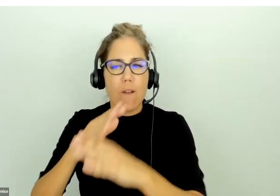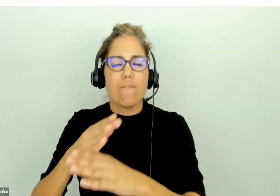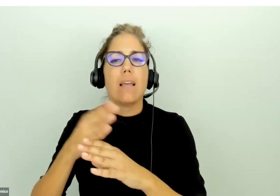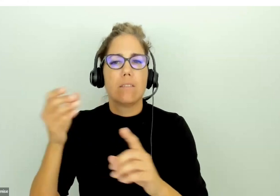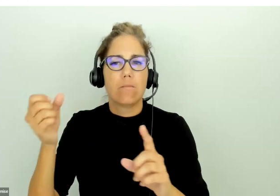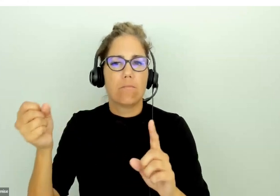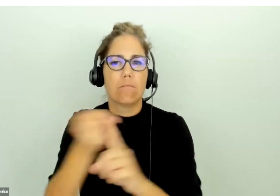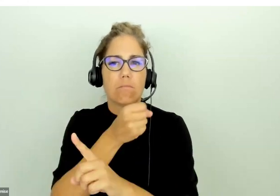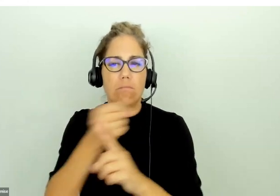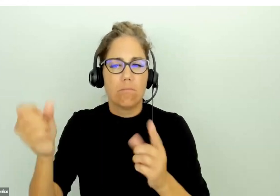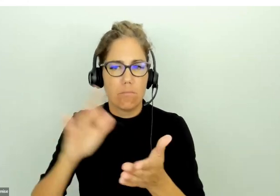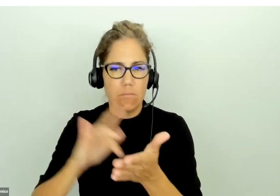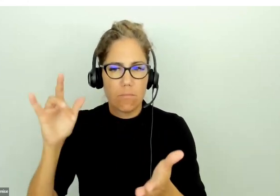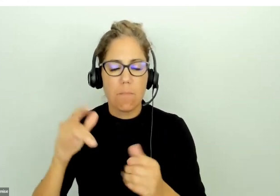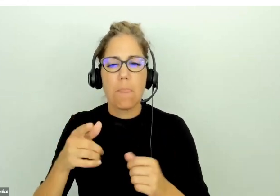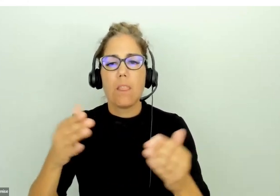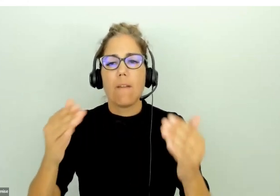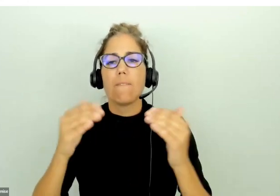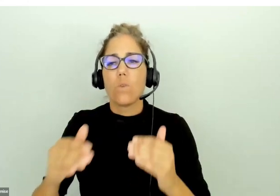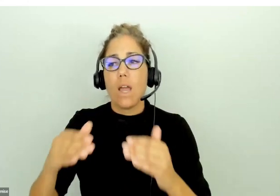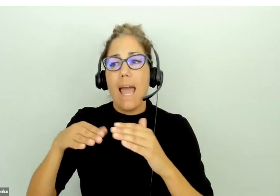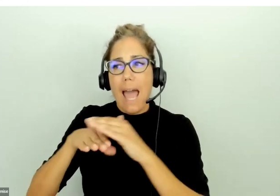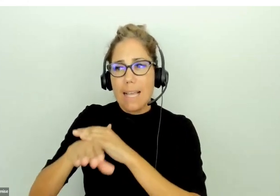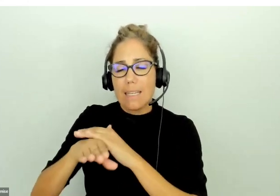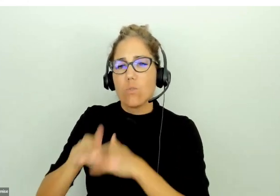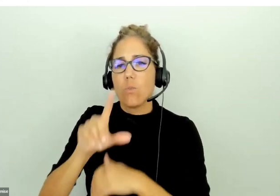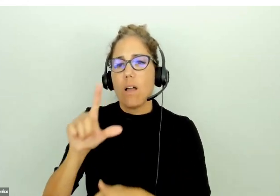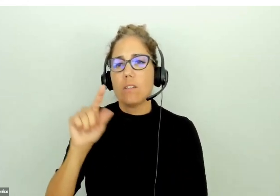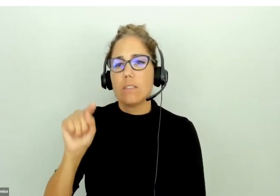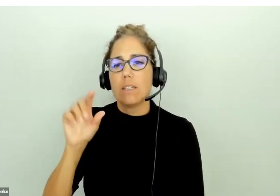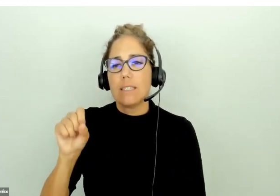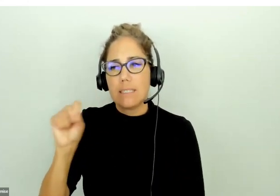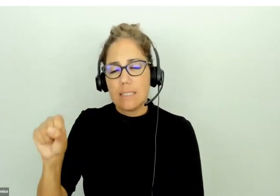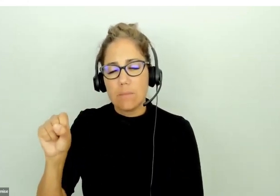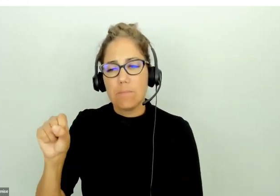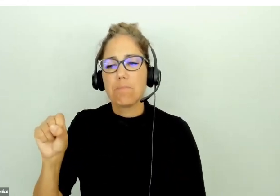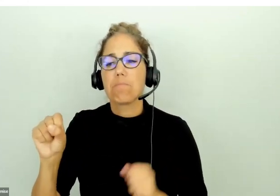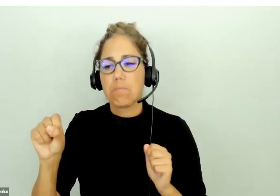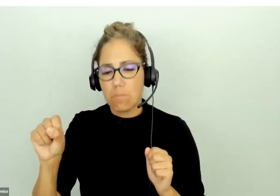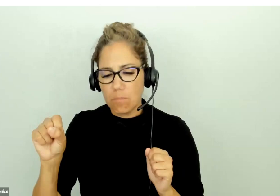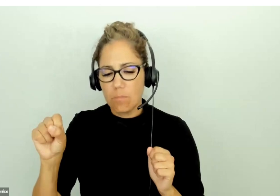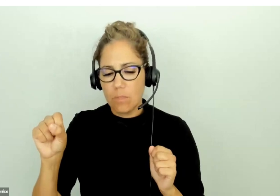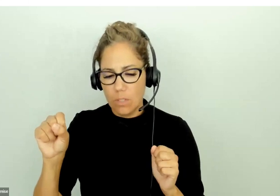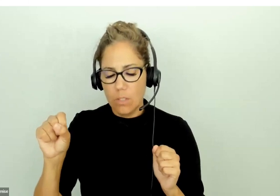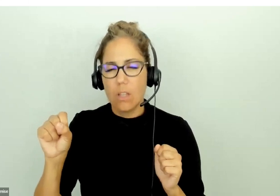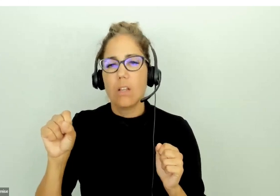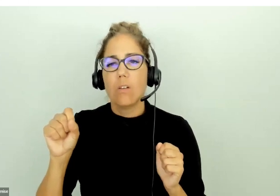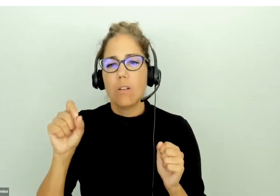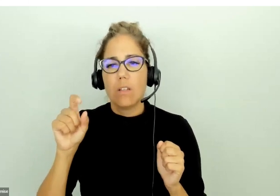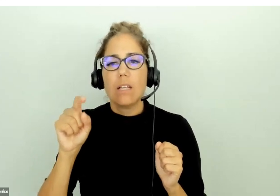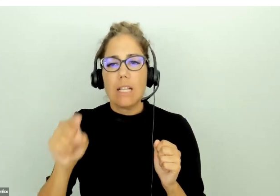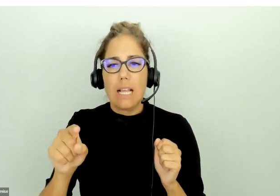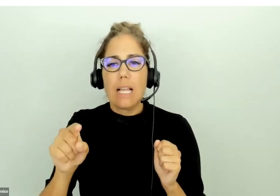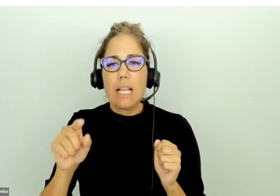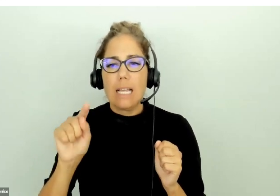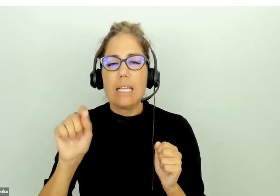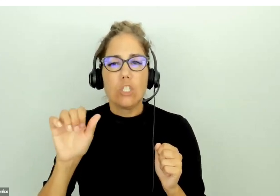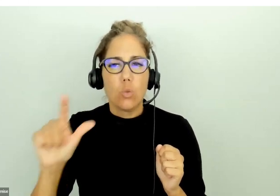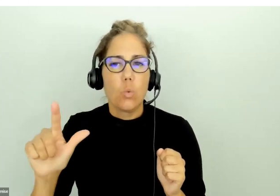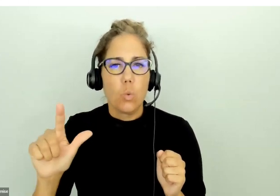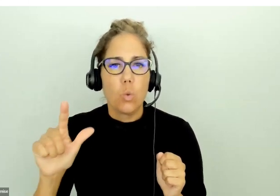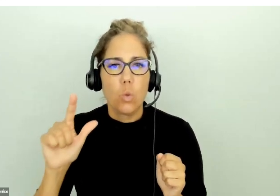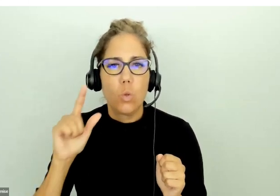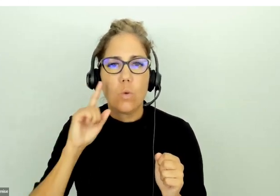that, for example, access to long-term services and supports is both a tool for